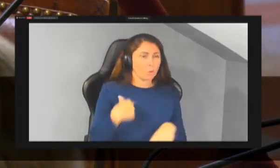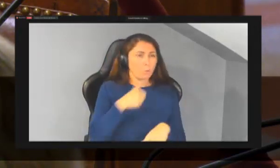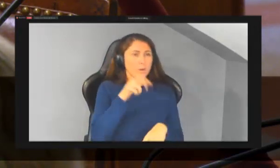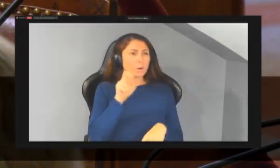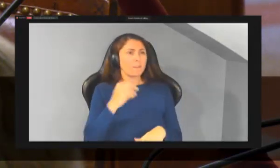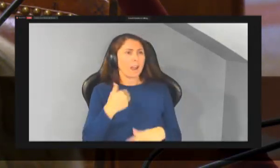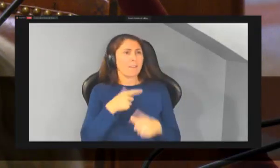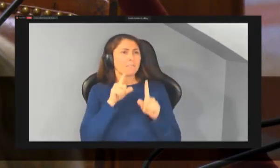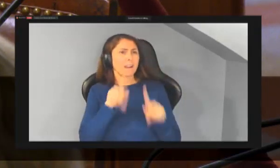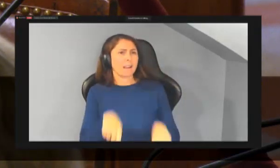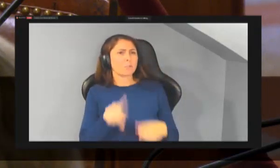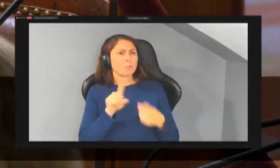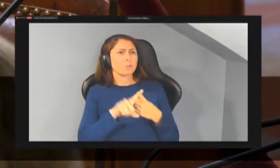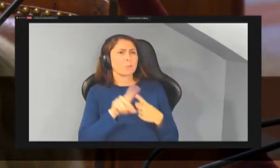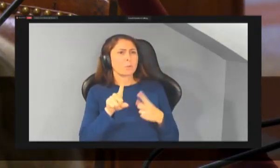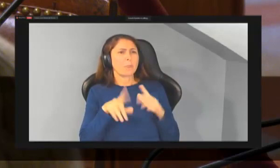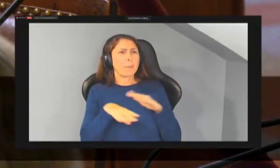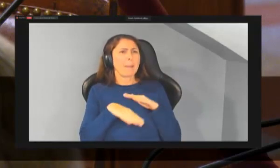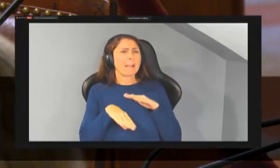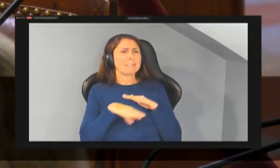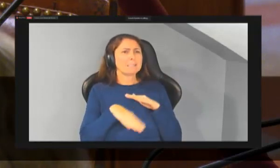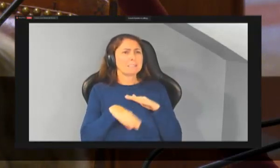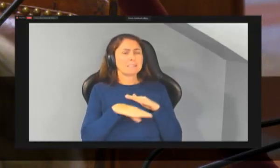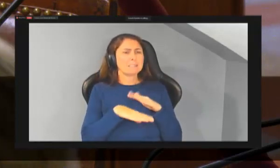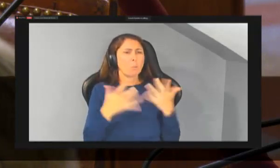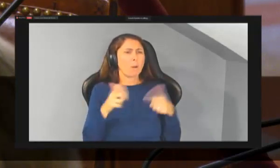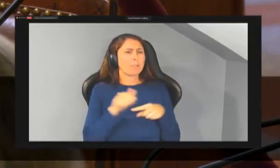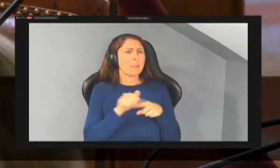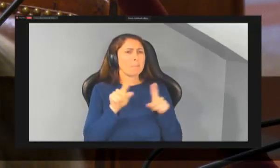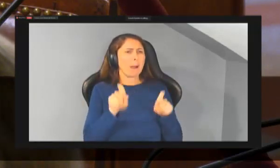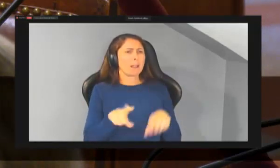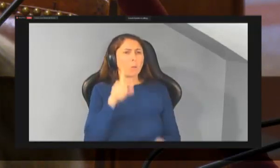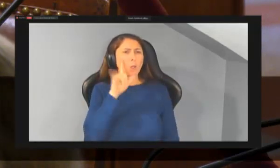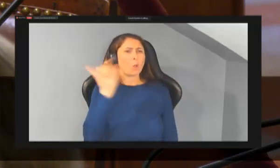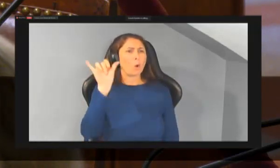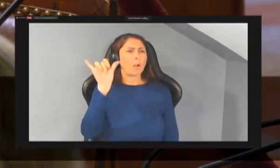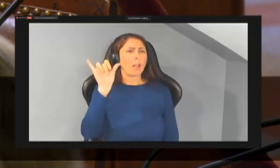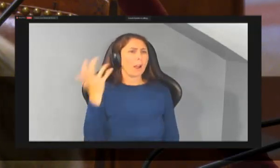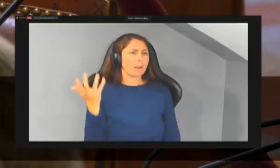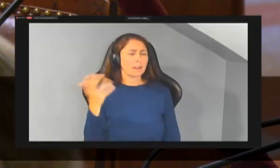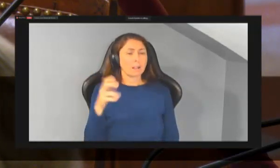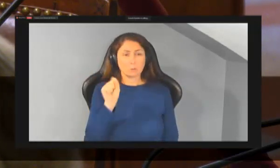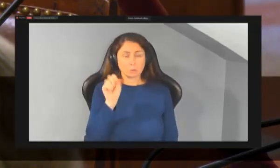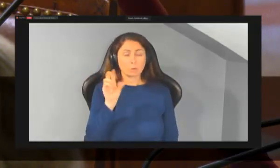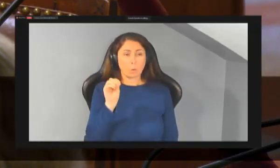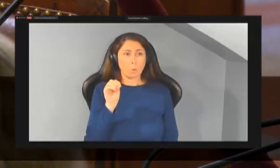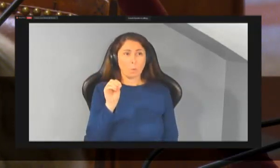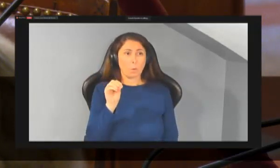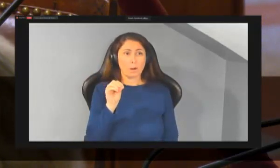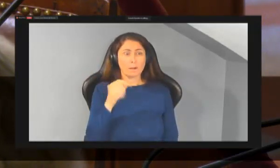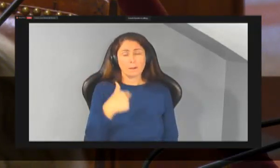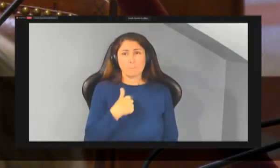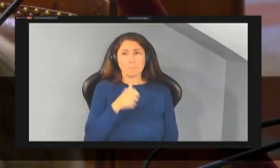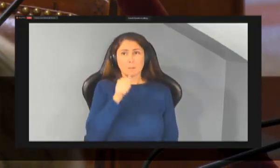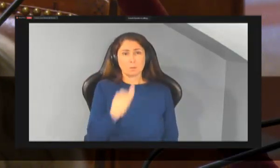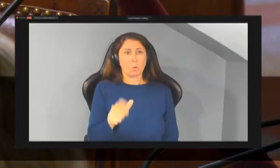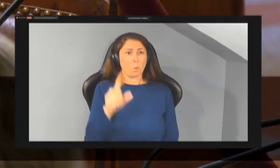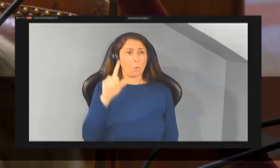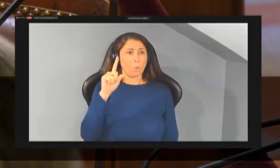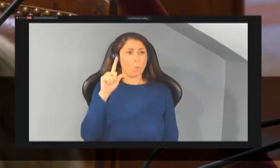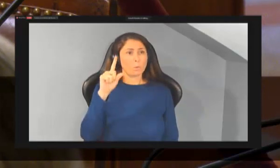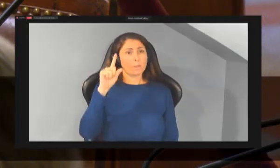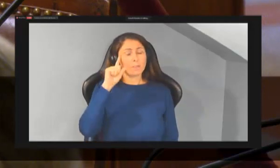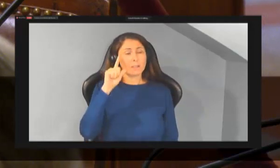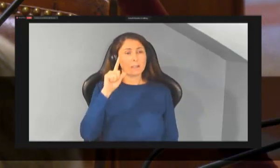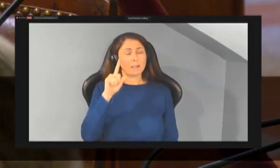the questions, the basics of what this pilot program will look like. And so I don't think that it's